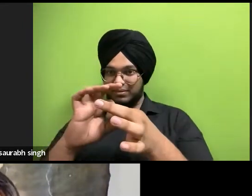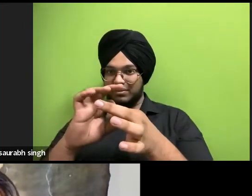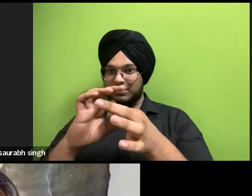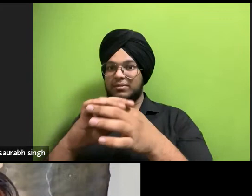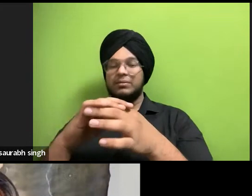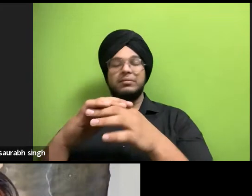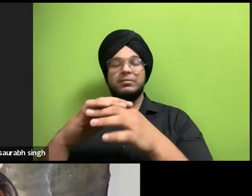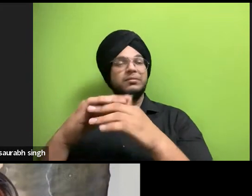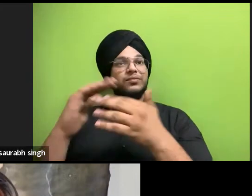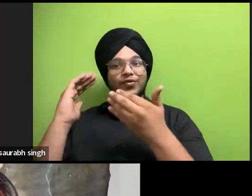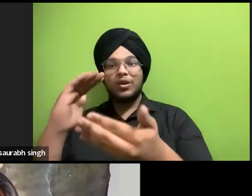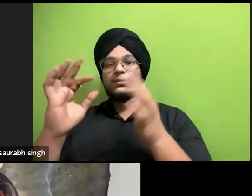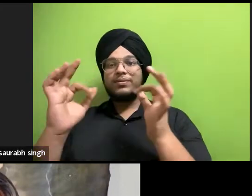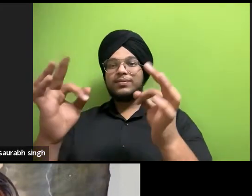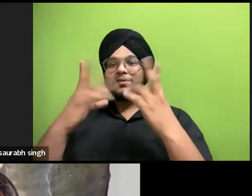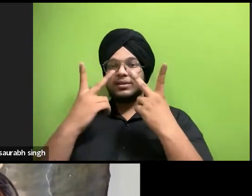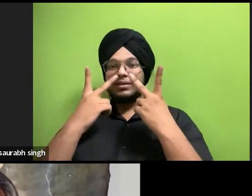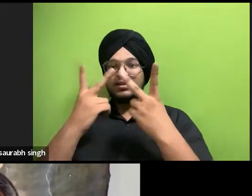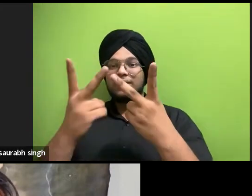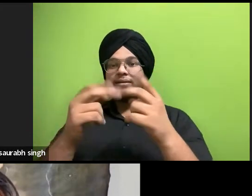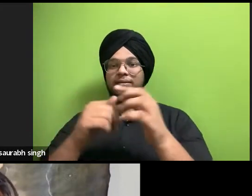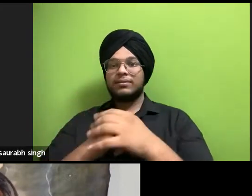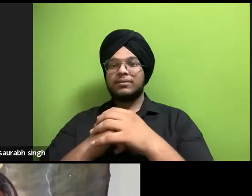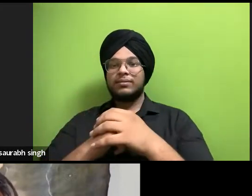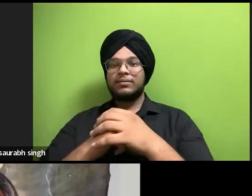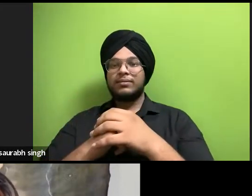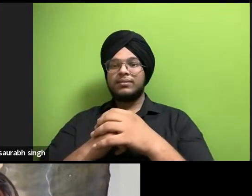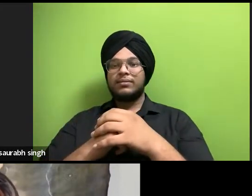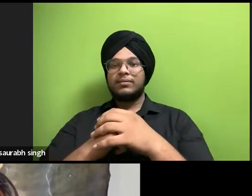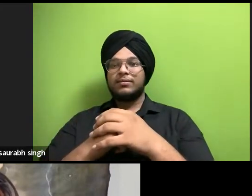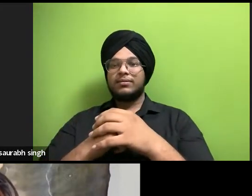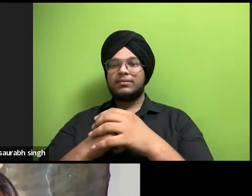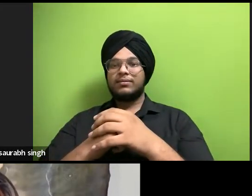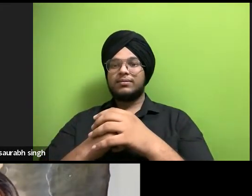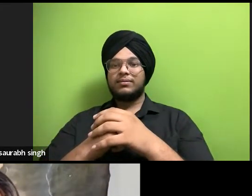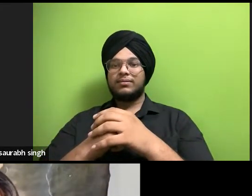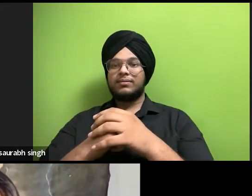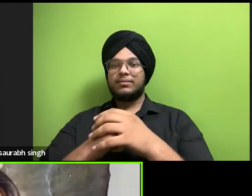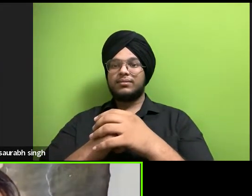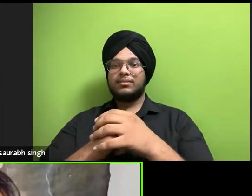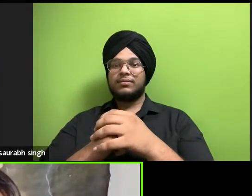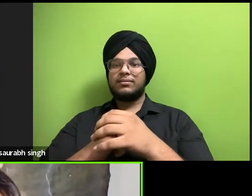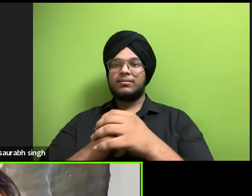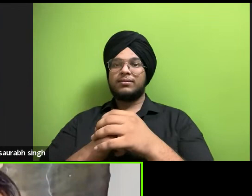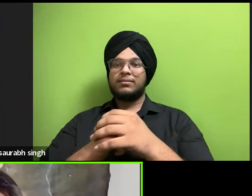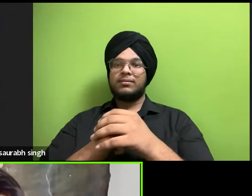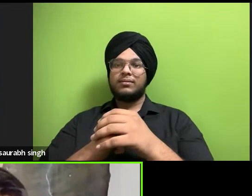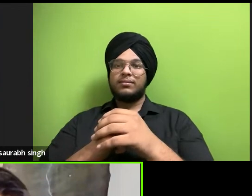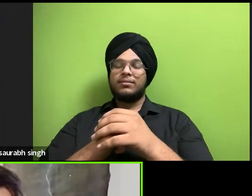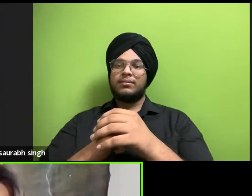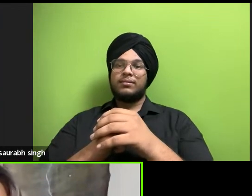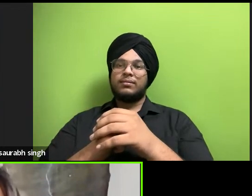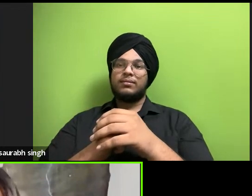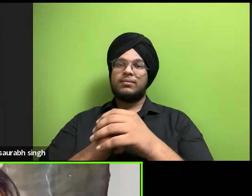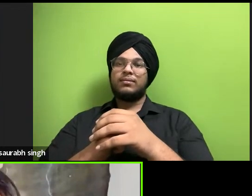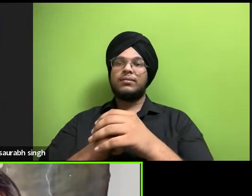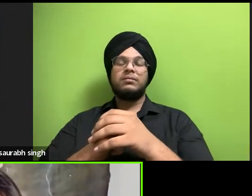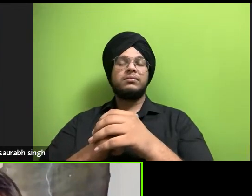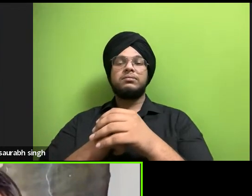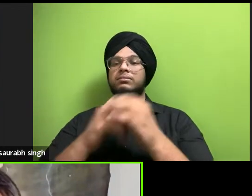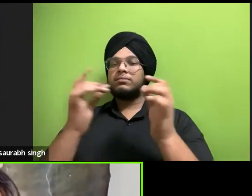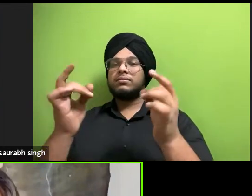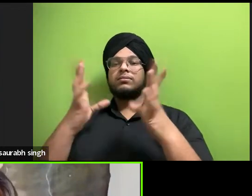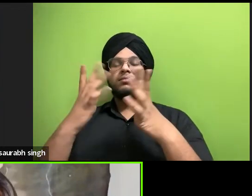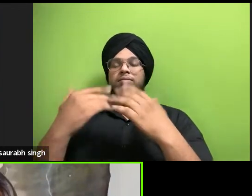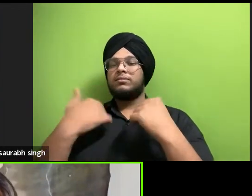rewarding to actually see them fill the Yes. museum spaces. It's extremely